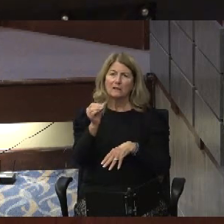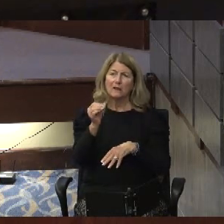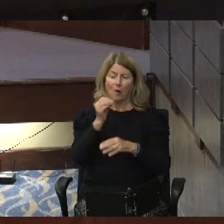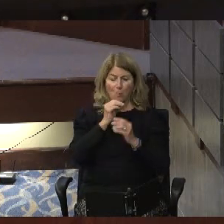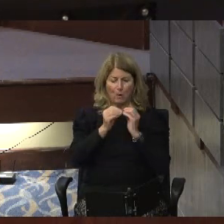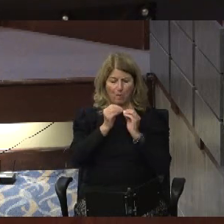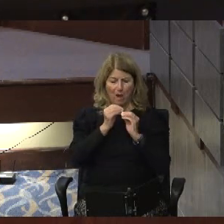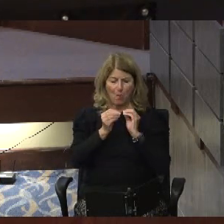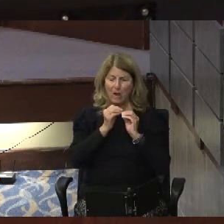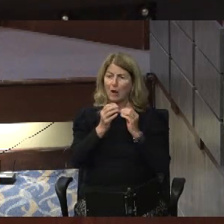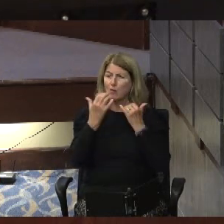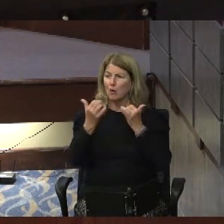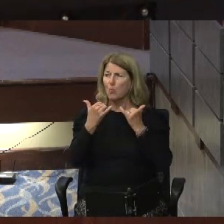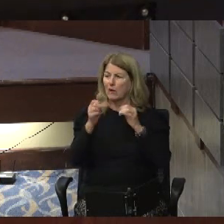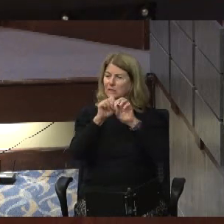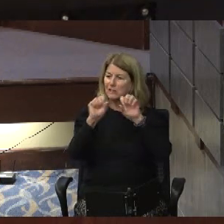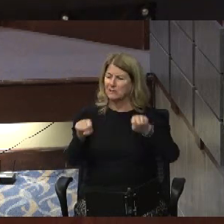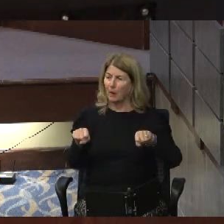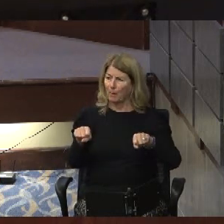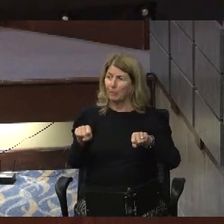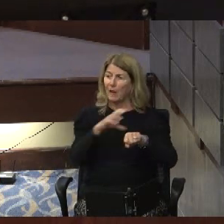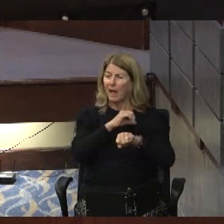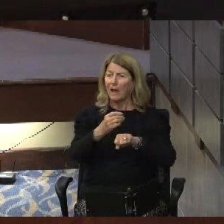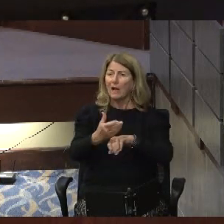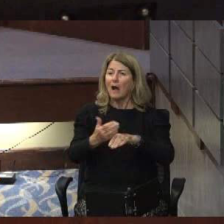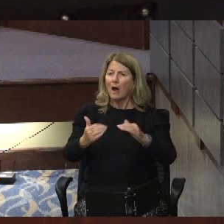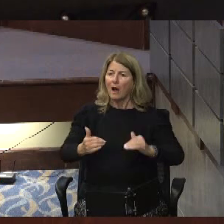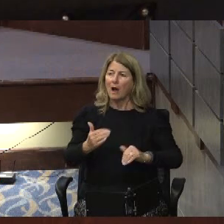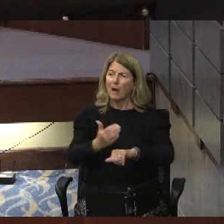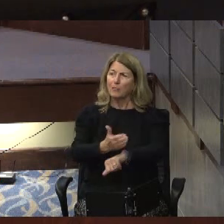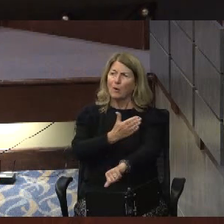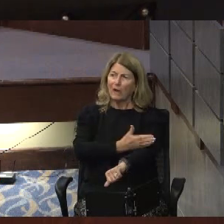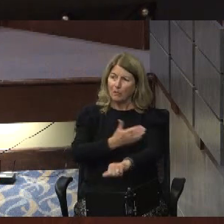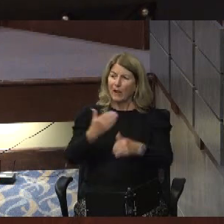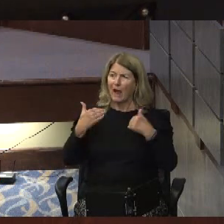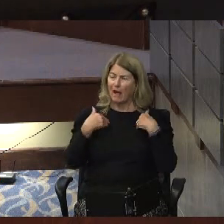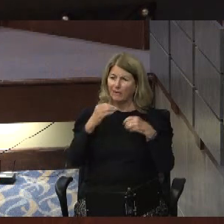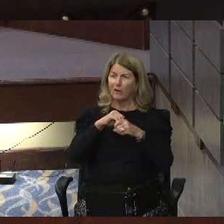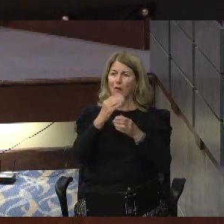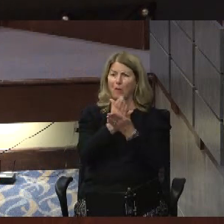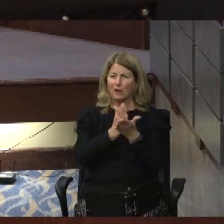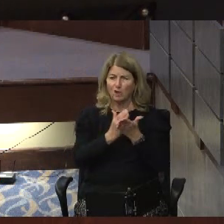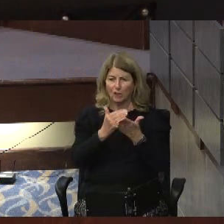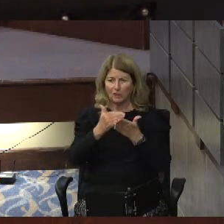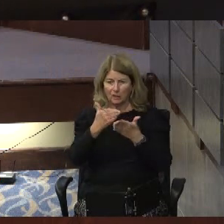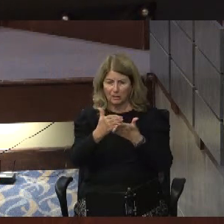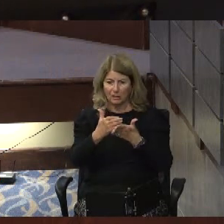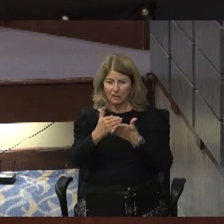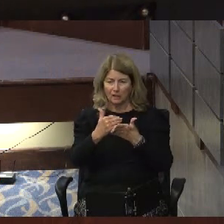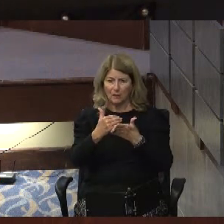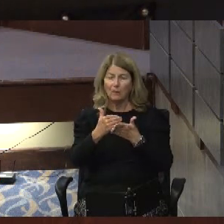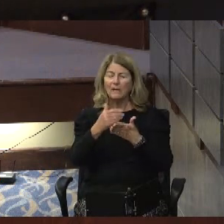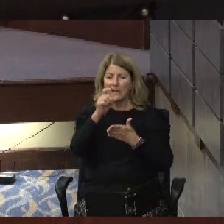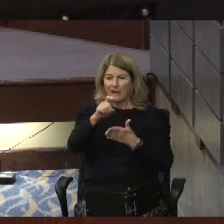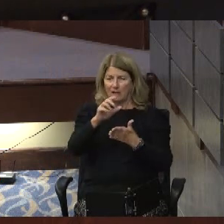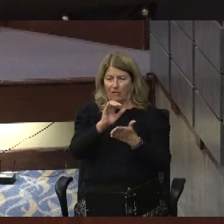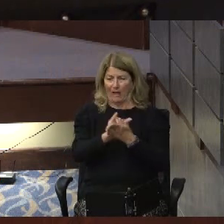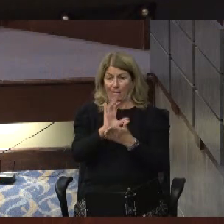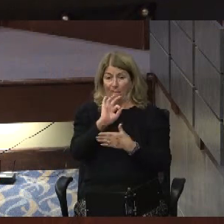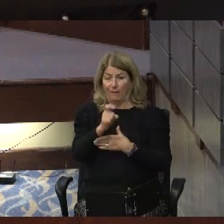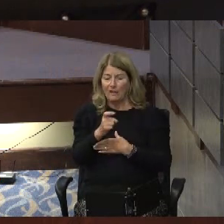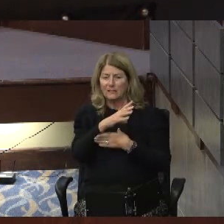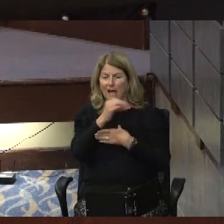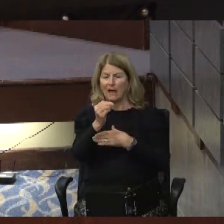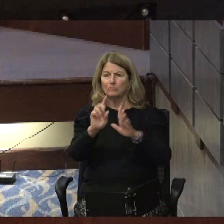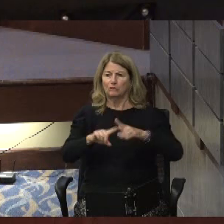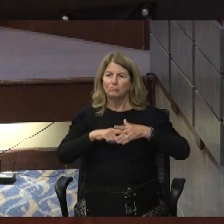repairing our current systems and upgrading what we had in our budget, but getting that fixed and getting it